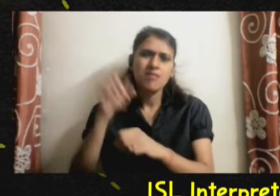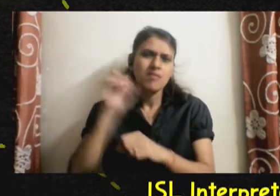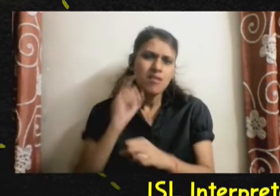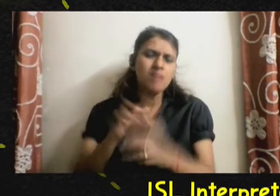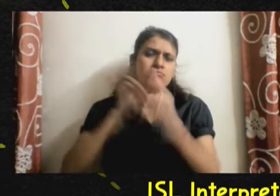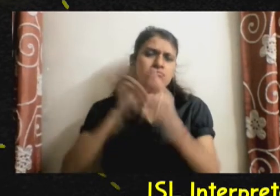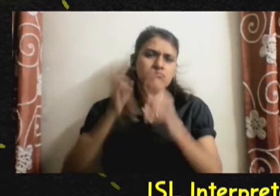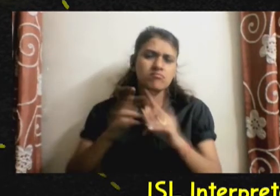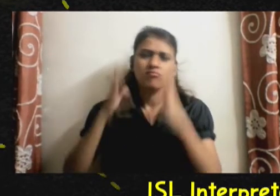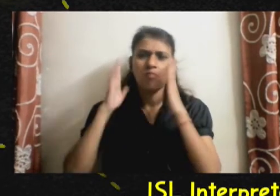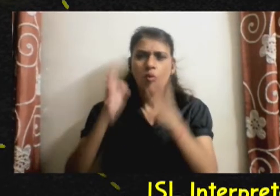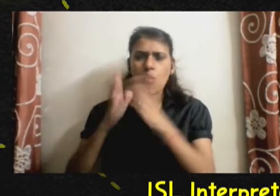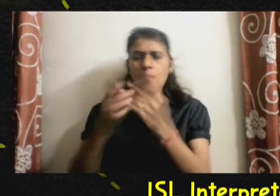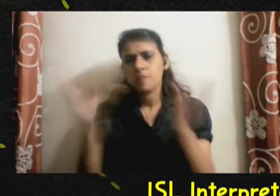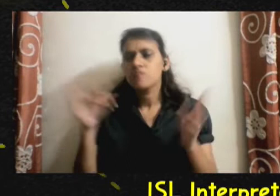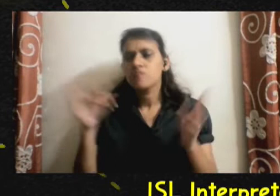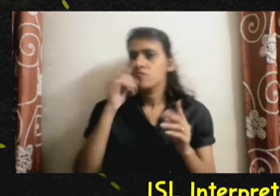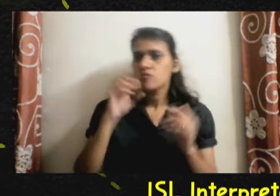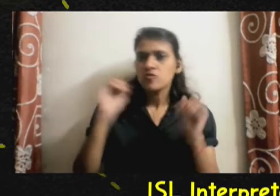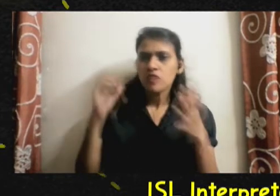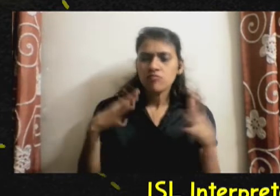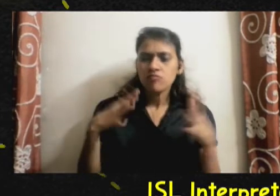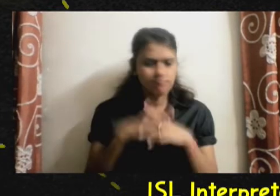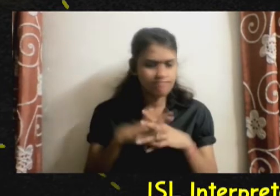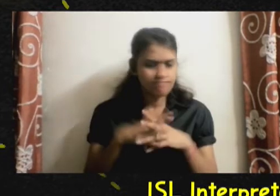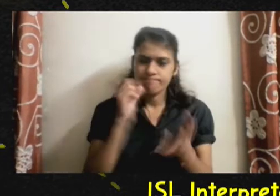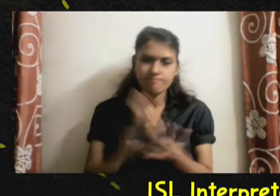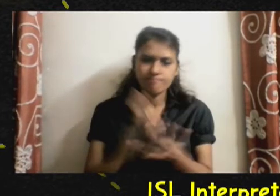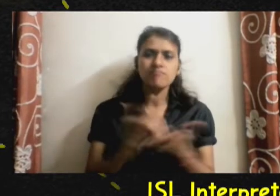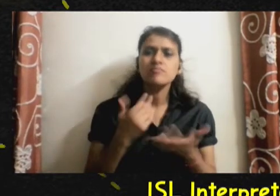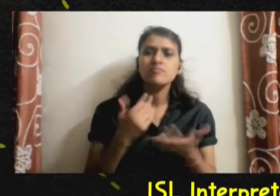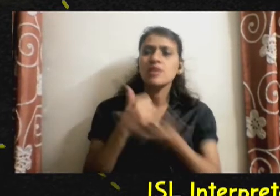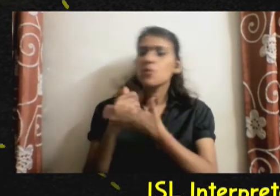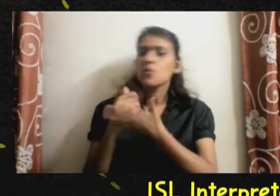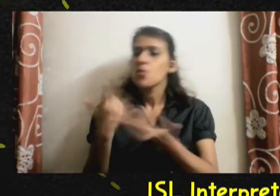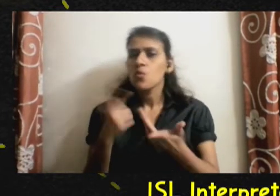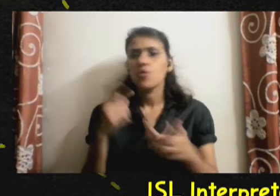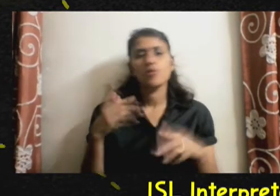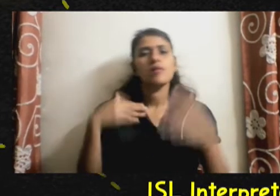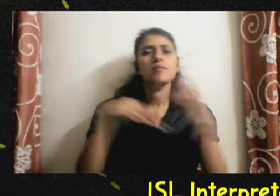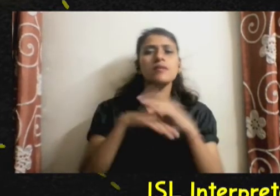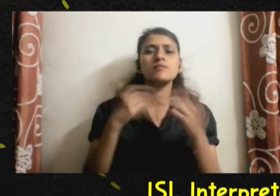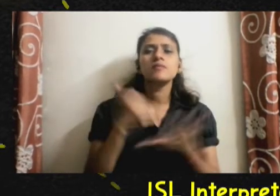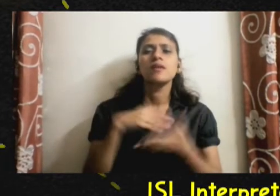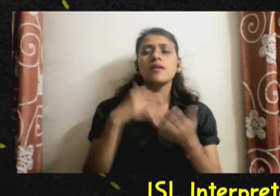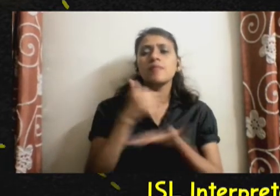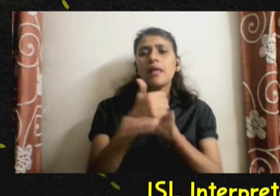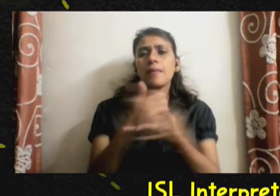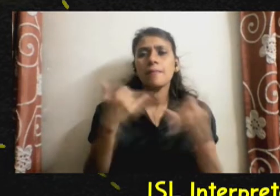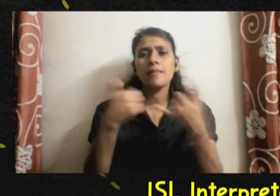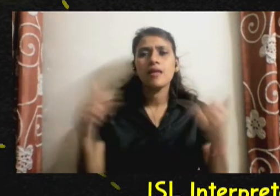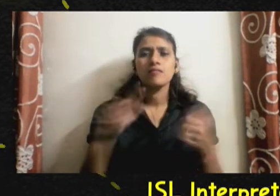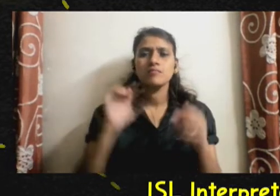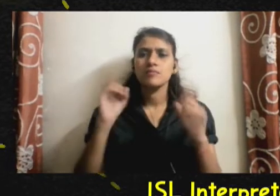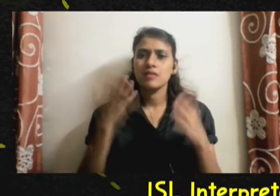also searching for help online? And we did find that in countries like India, Nepal, the Philippines, there's been a spike in